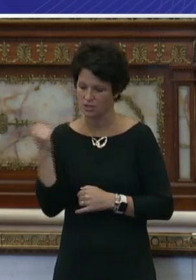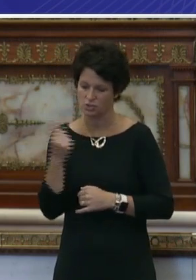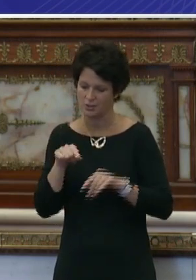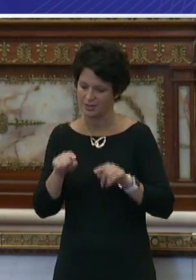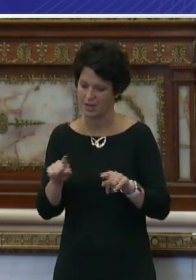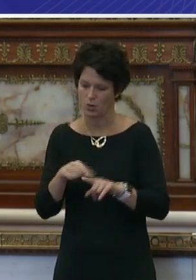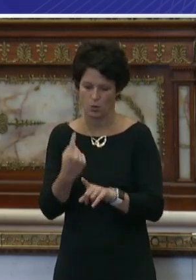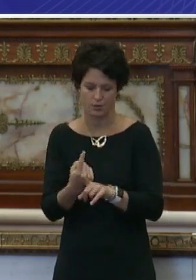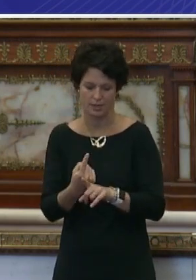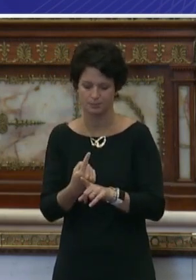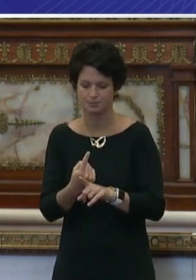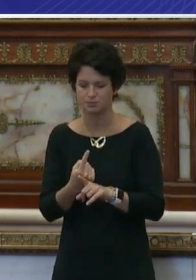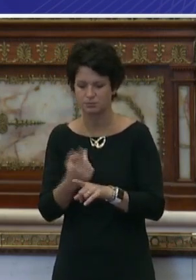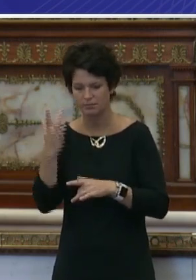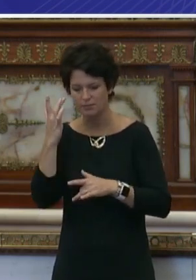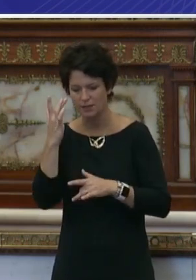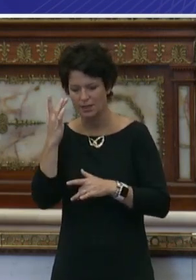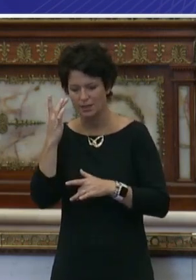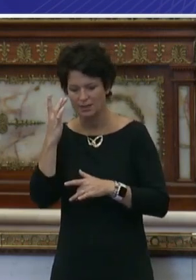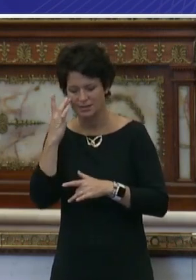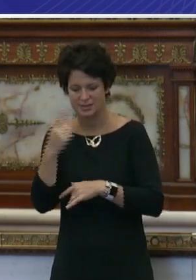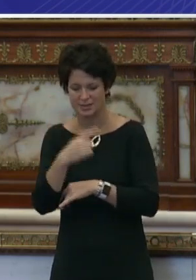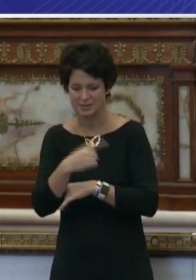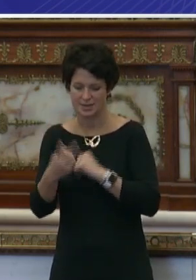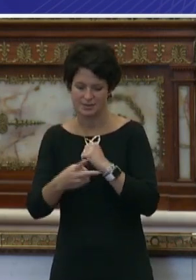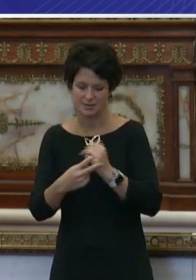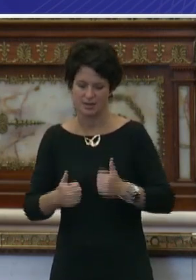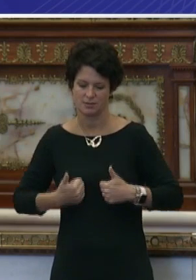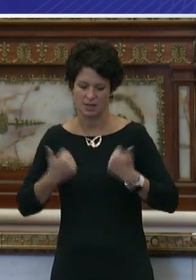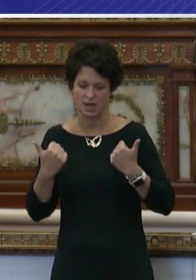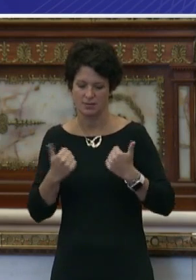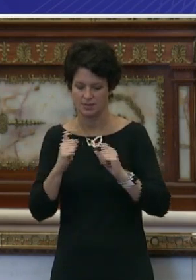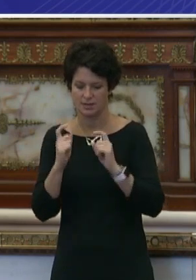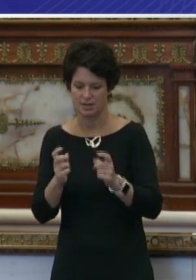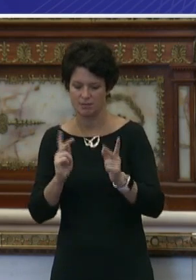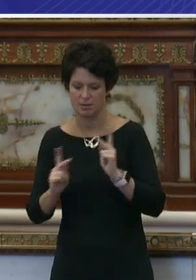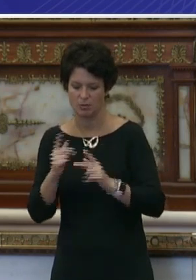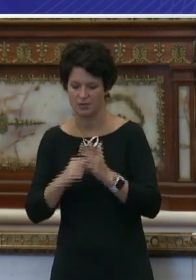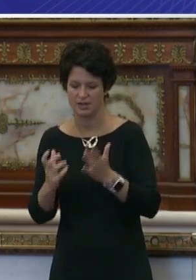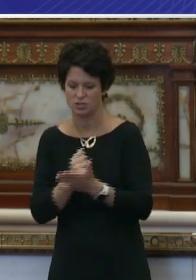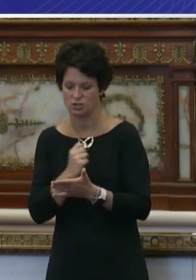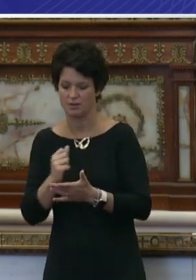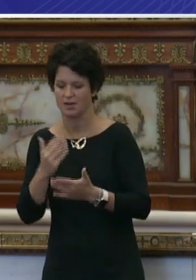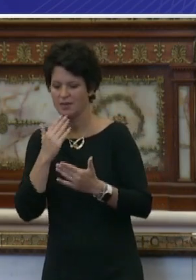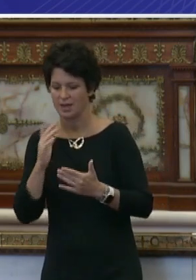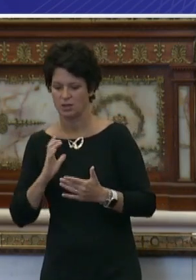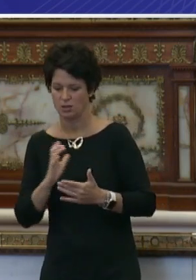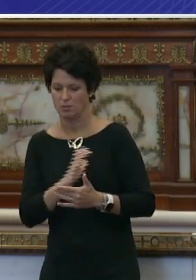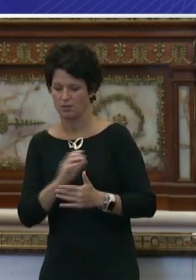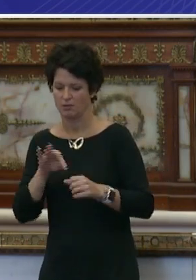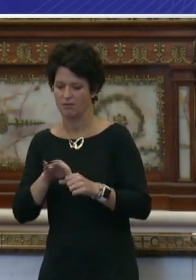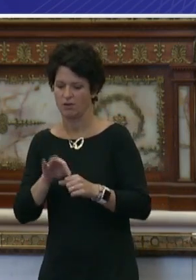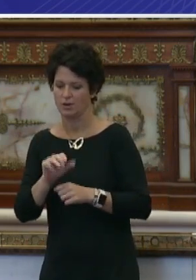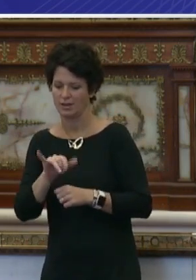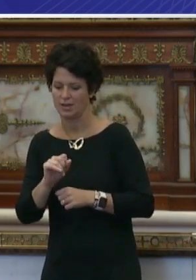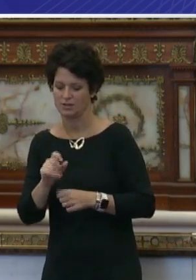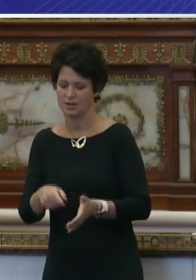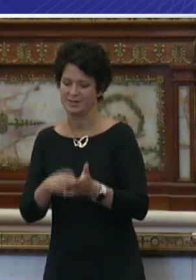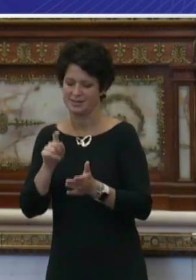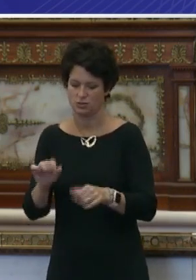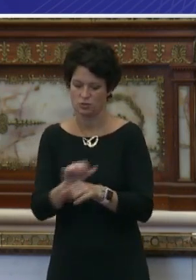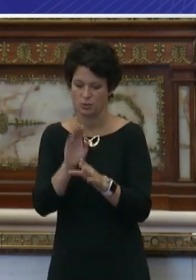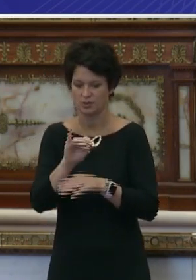crisis. Sick pay saves lives. Gig work is real. Thank you, council members, for voting yes on the Essential Workers Bill and